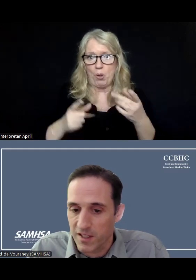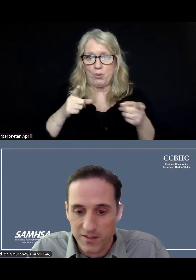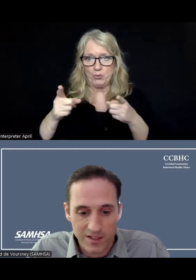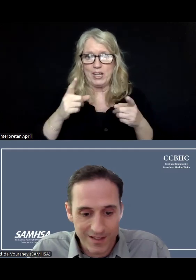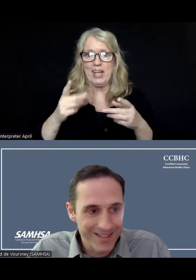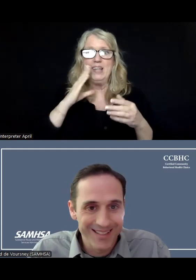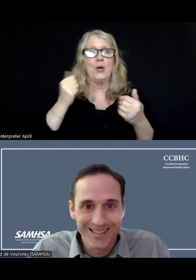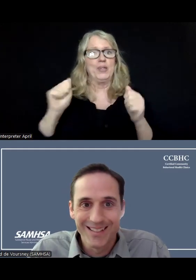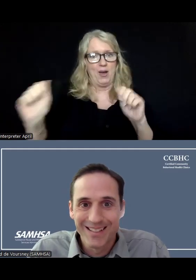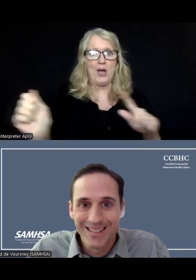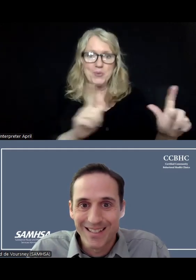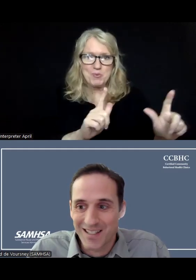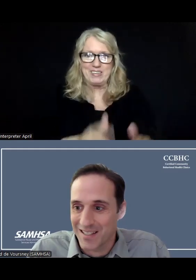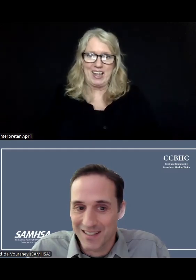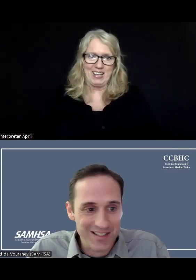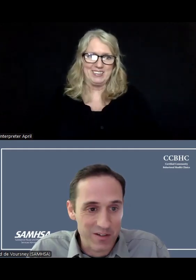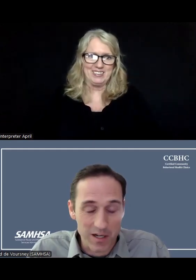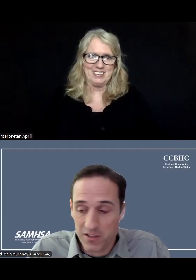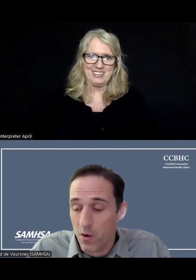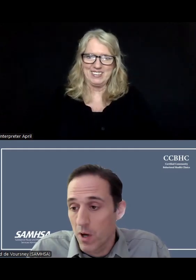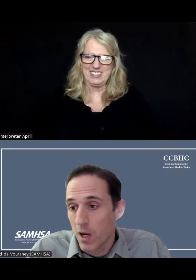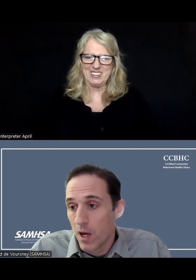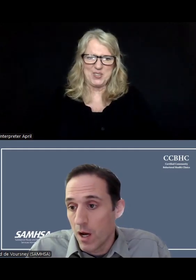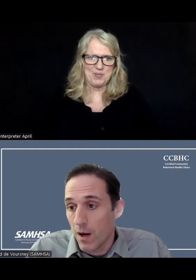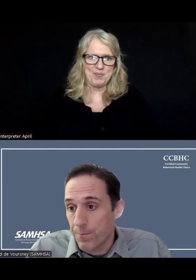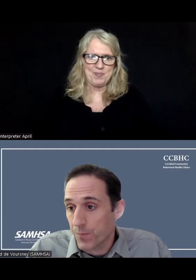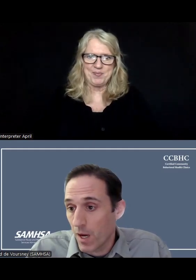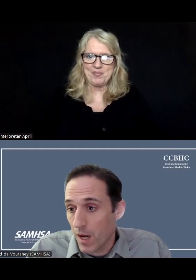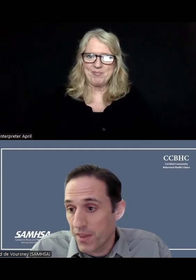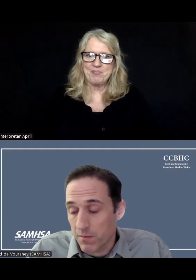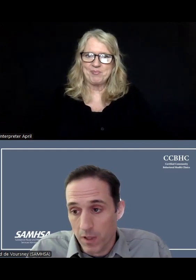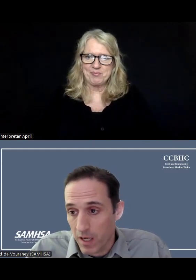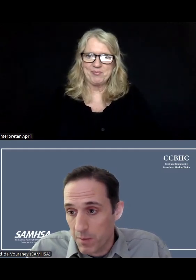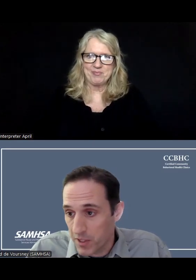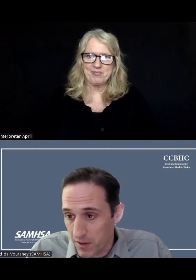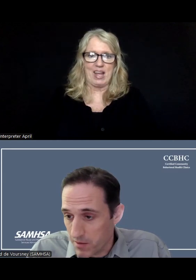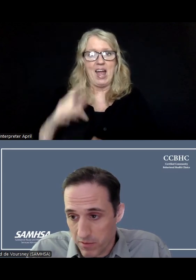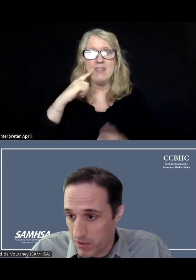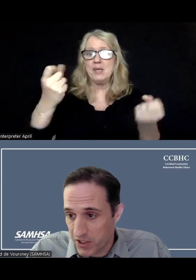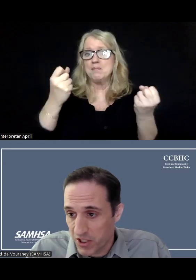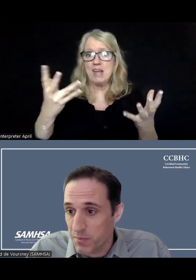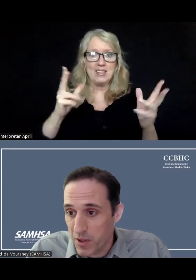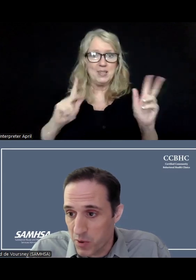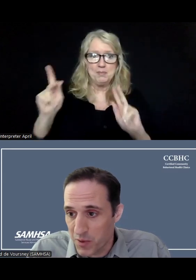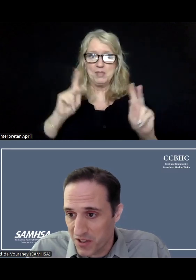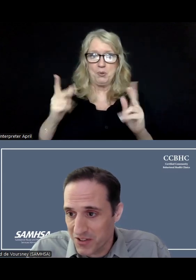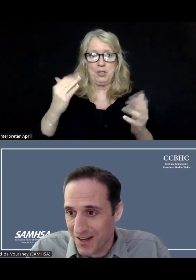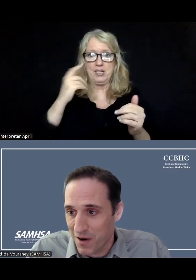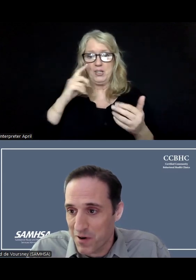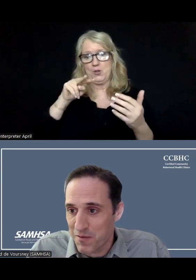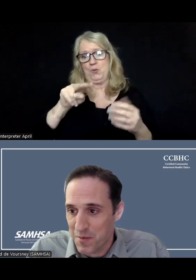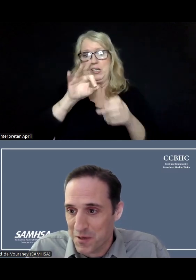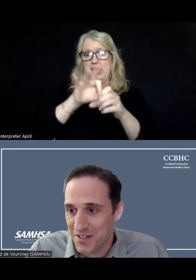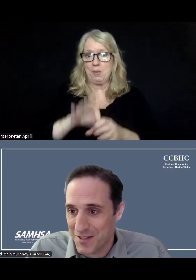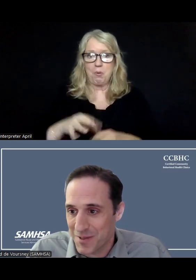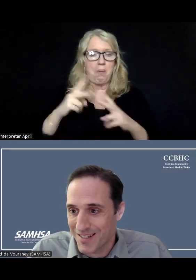my slides. I think next slide, great. So I think a lot of people here, judging by the poll results, are